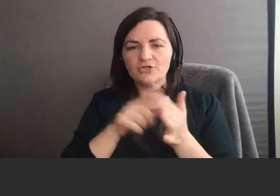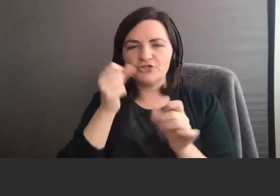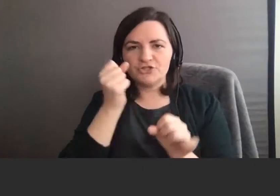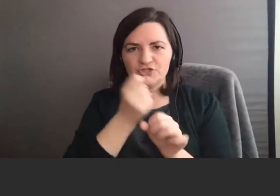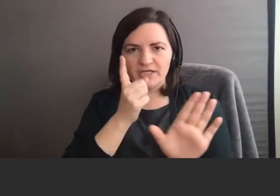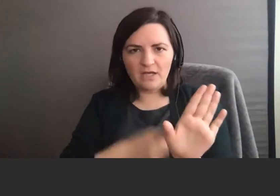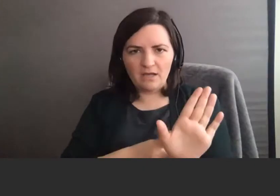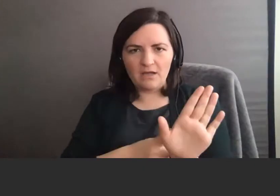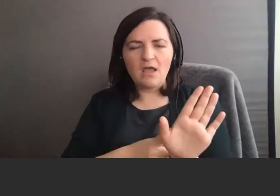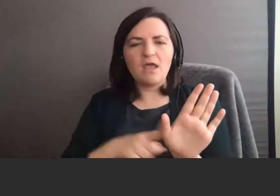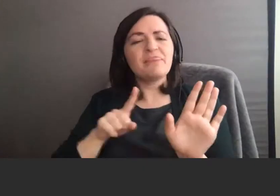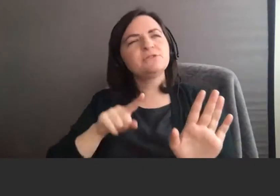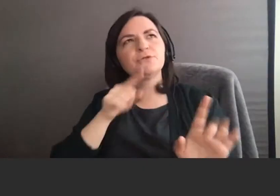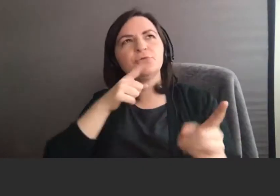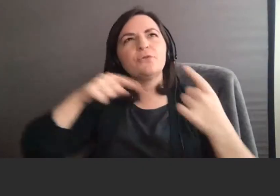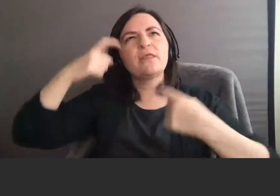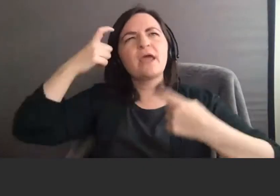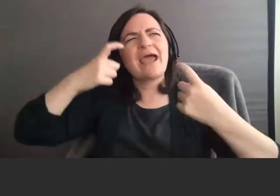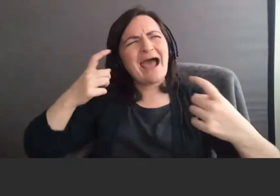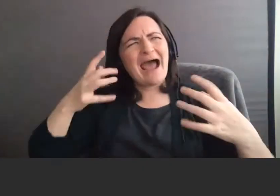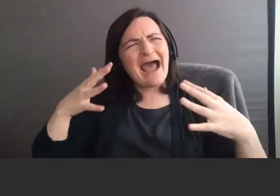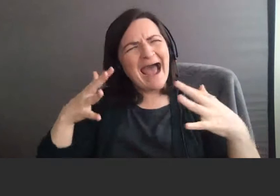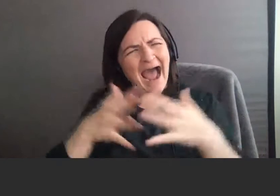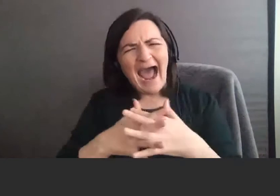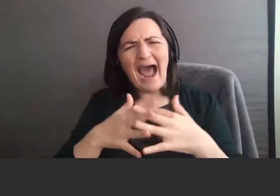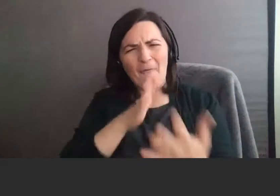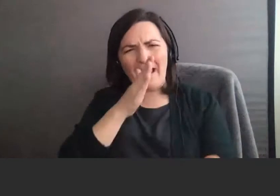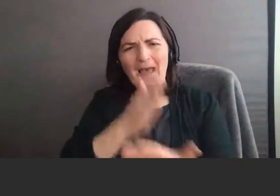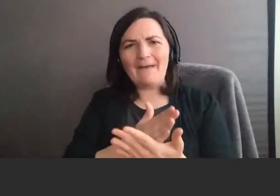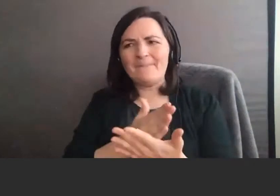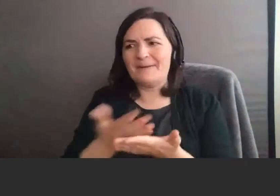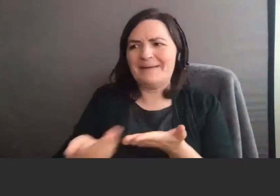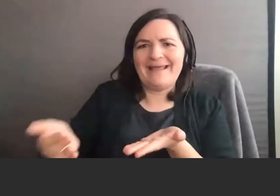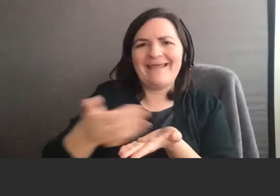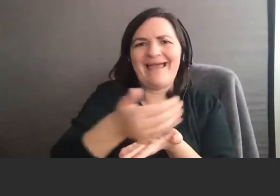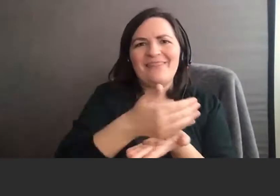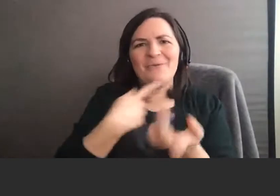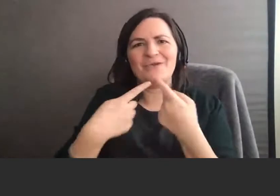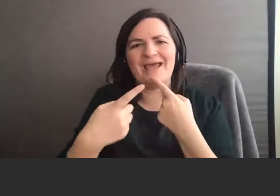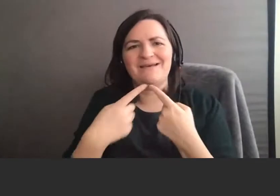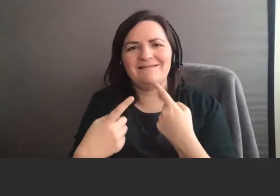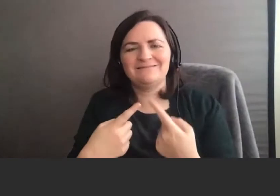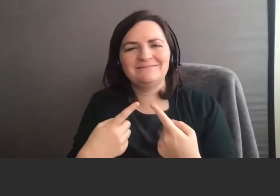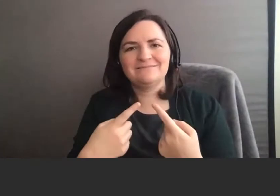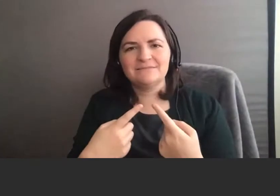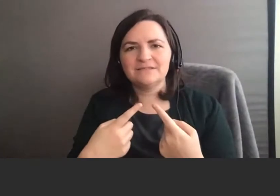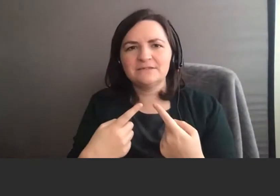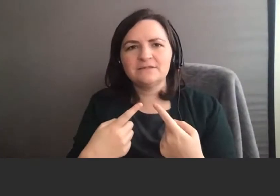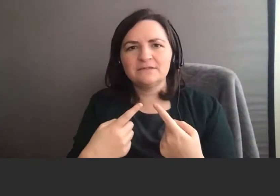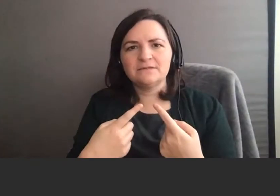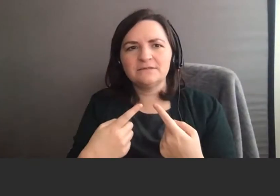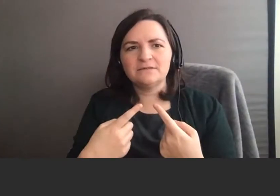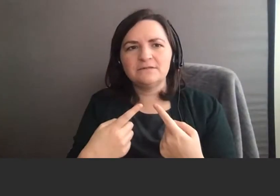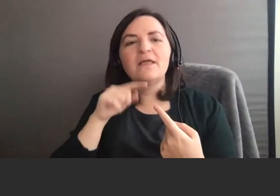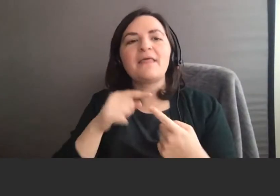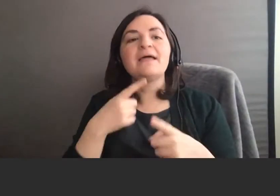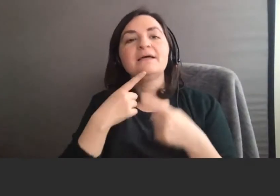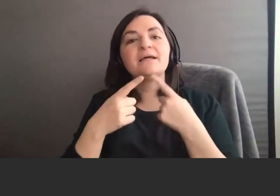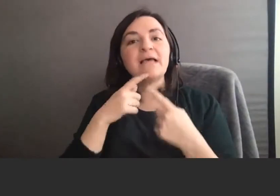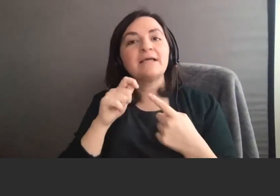methodology is when we're thinking about how you are going to gather the data that will inform